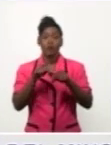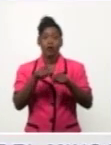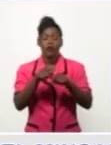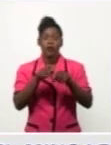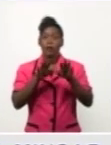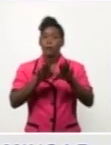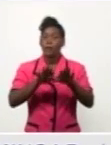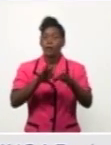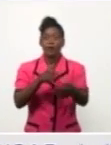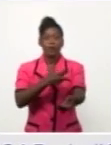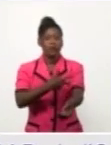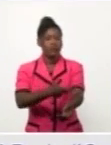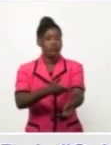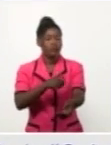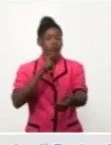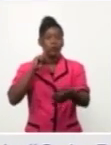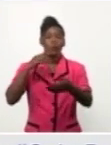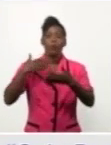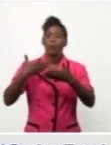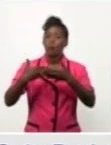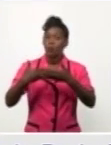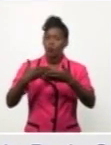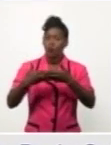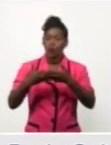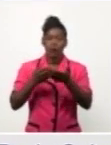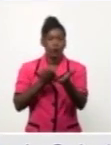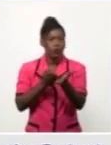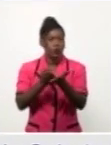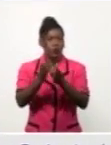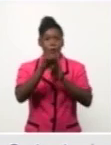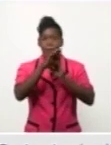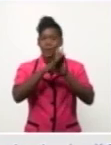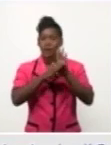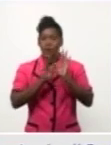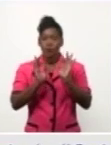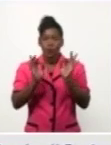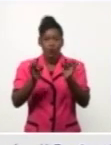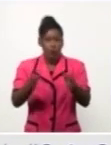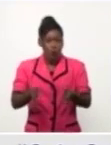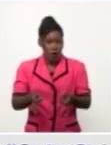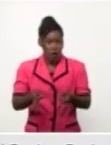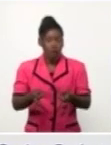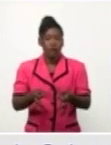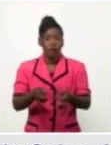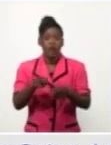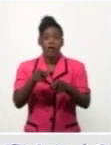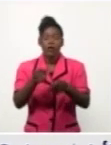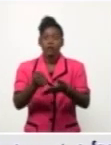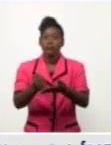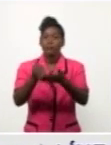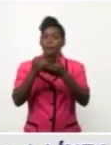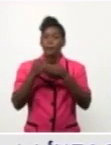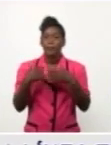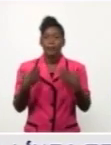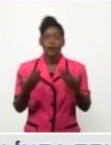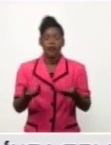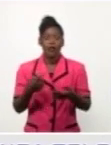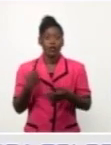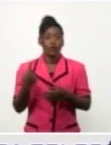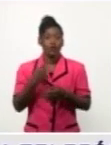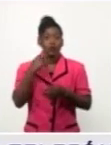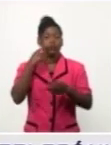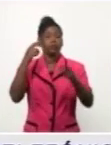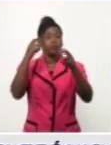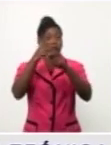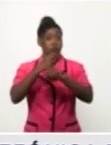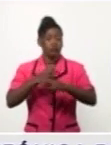of suspected cases or people who may be a contact of a confirmed case, and the treatment